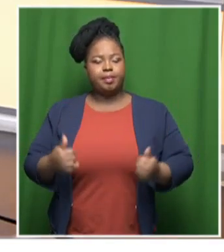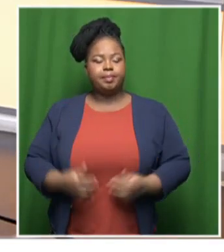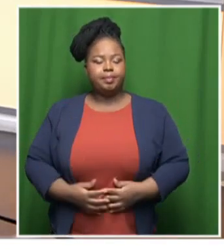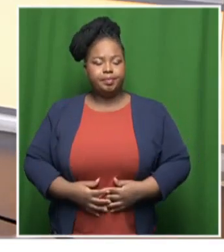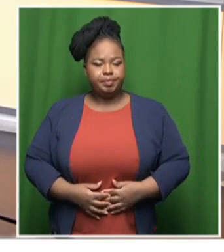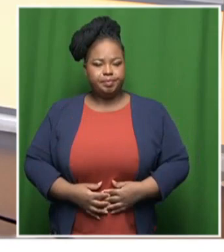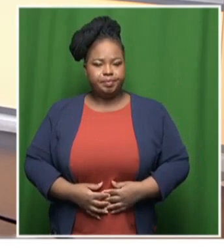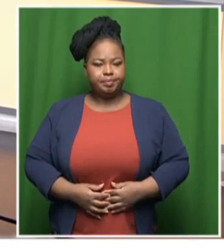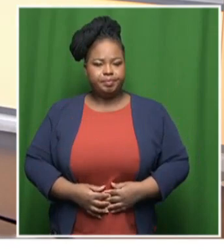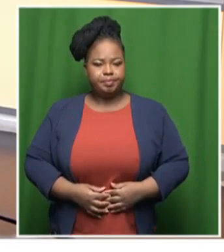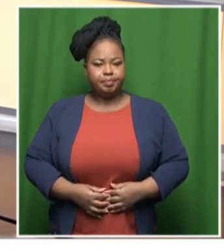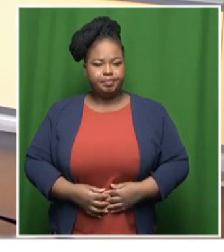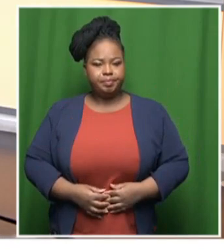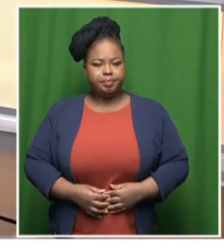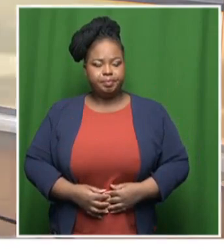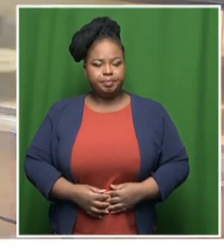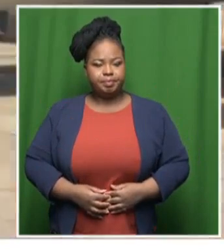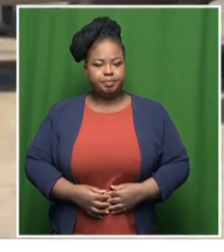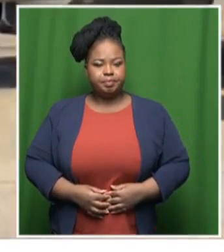others.